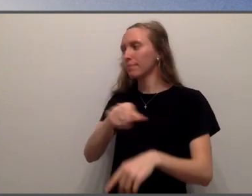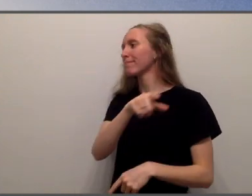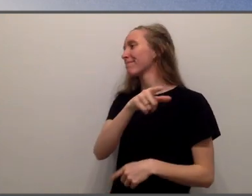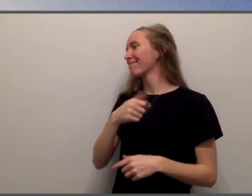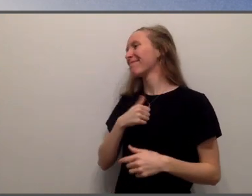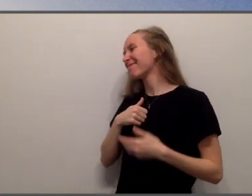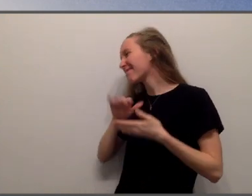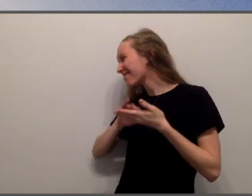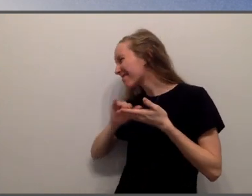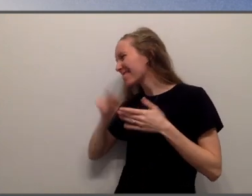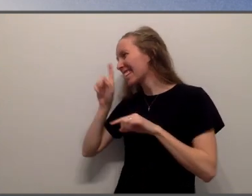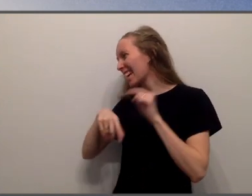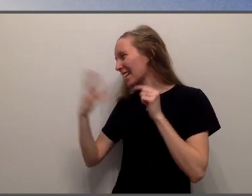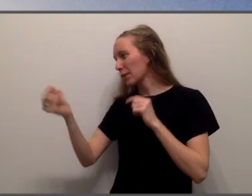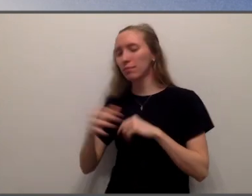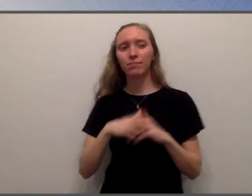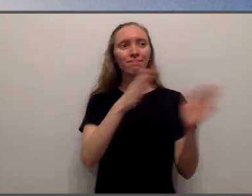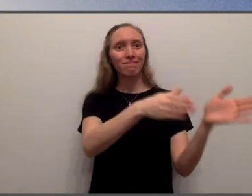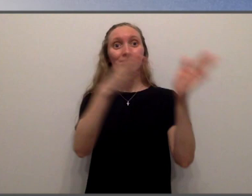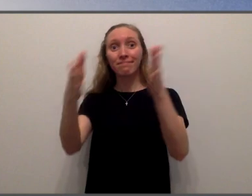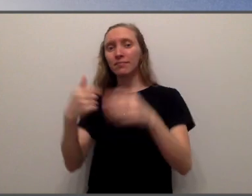got married, so I can't come."